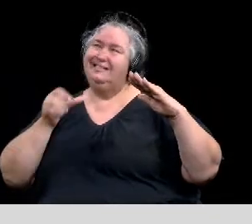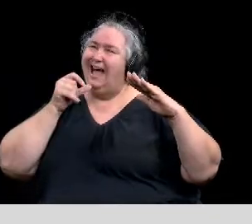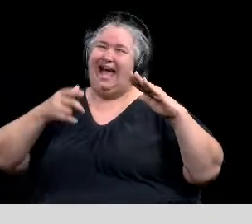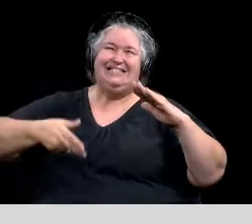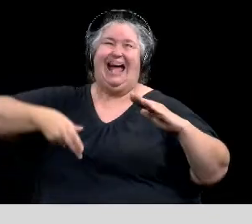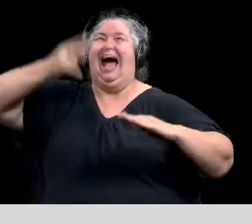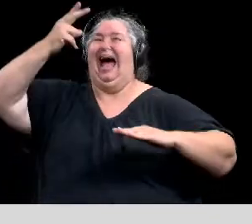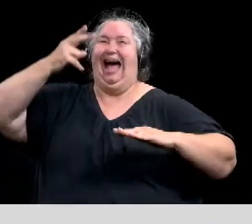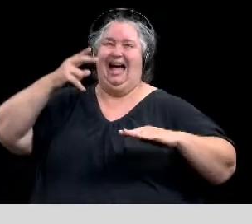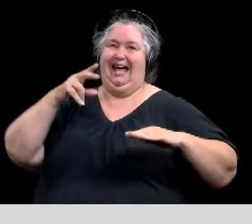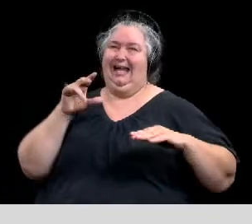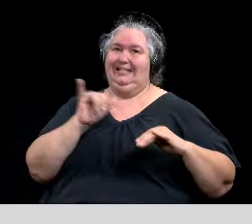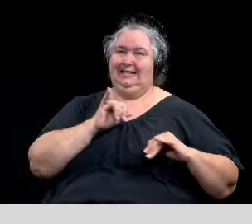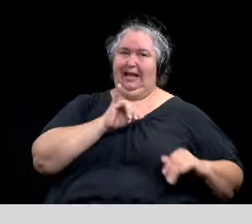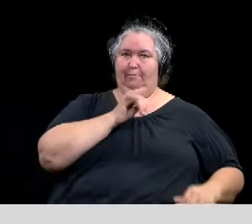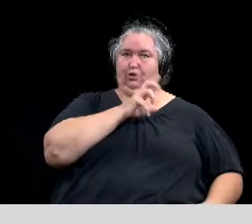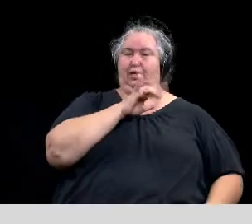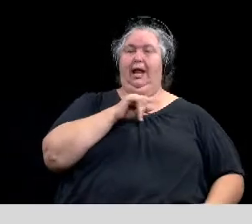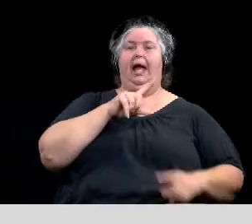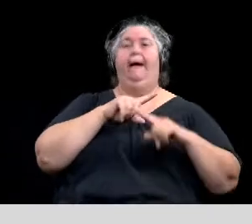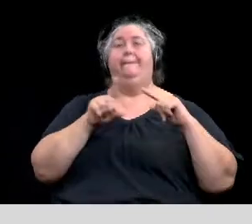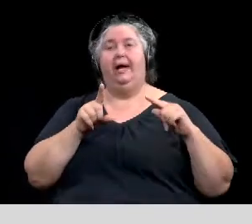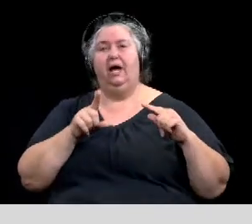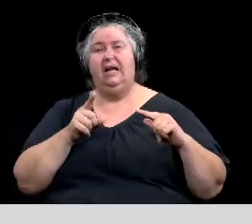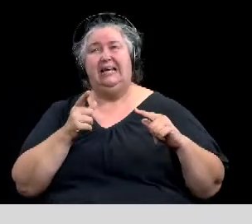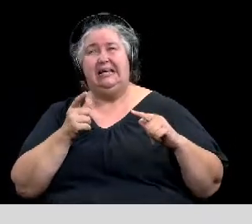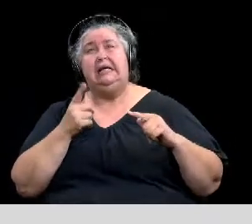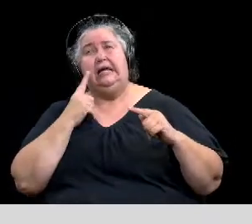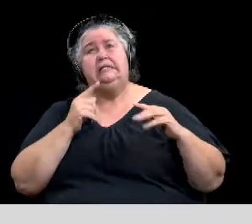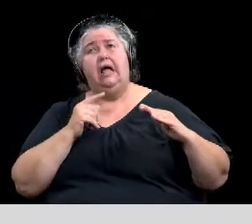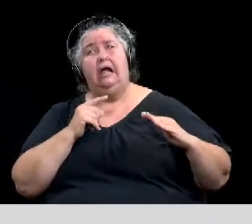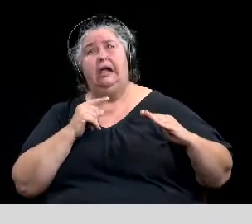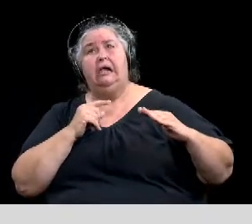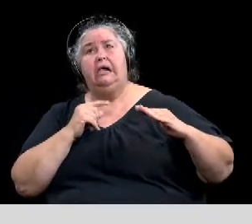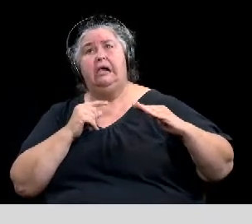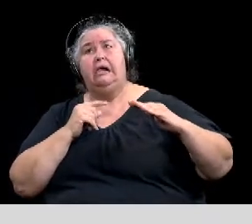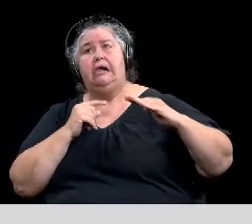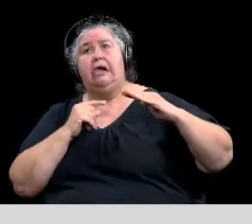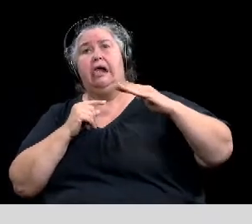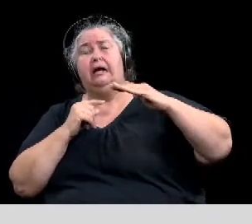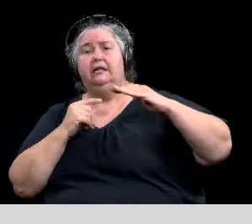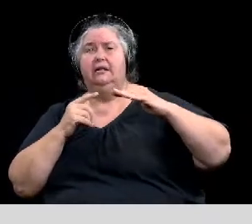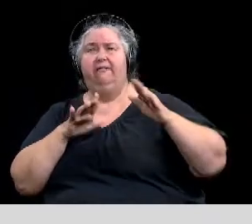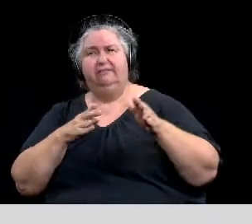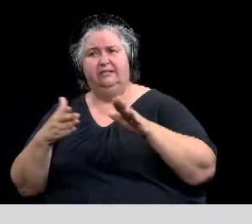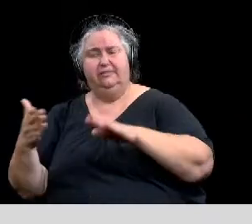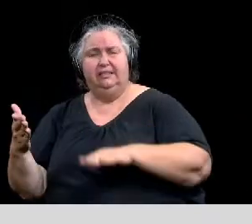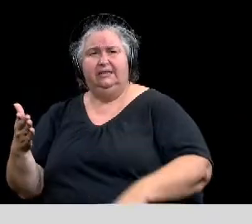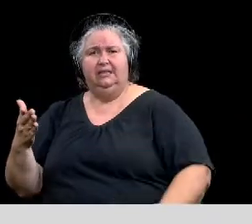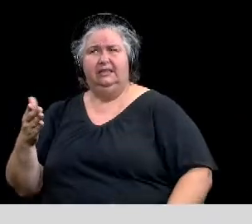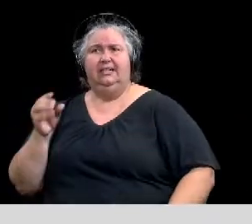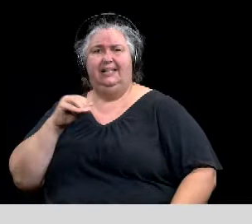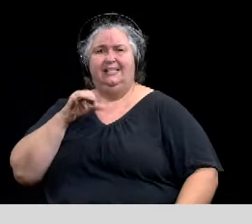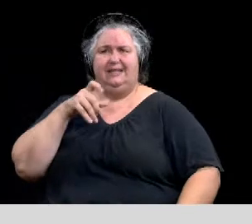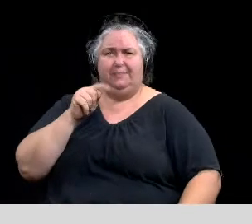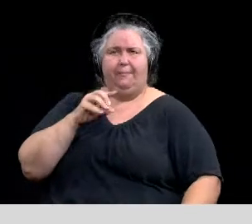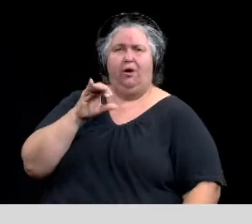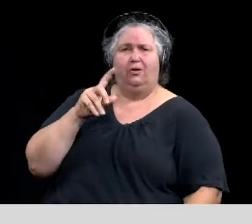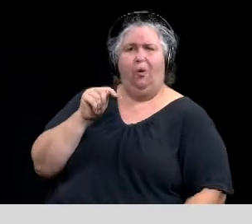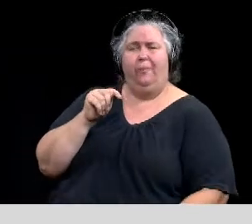when we had our spike, but you're seeing a pretty steady level of fatalities in September,